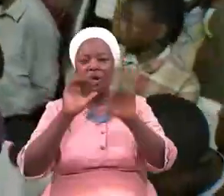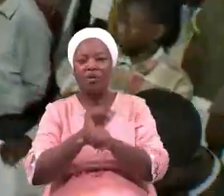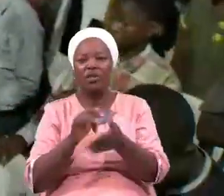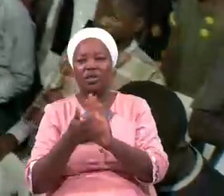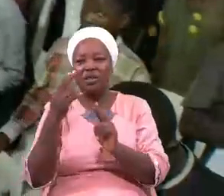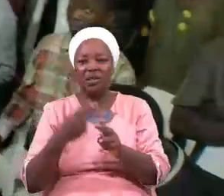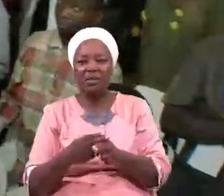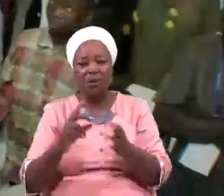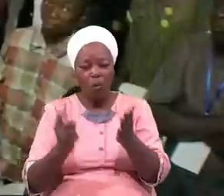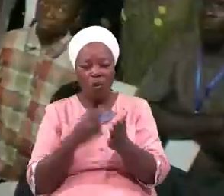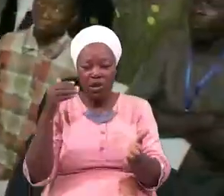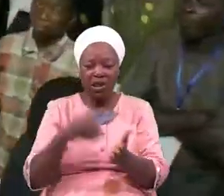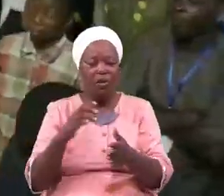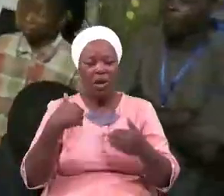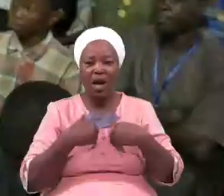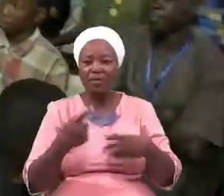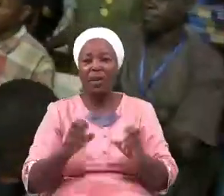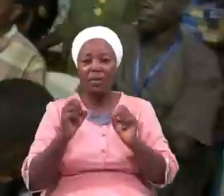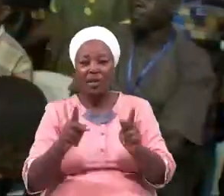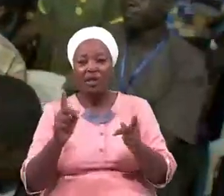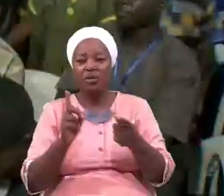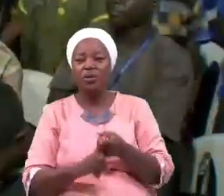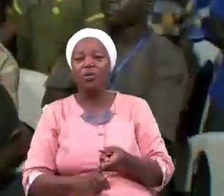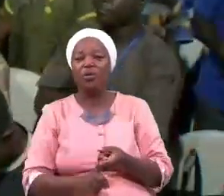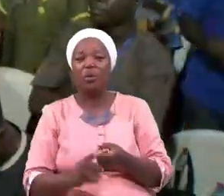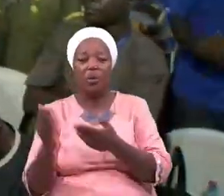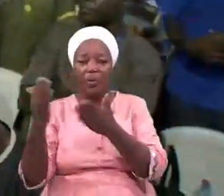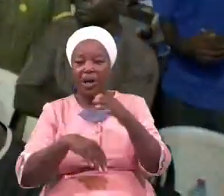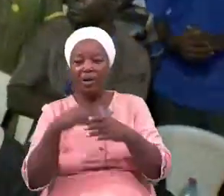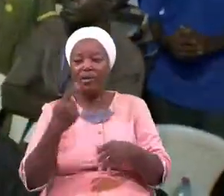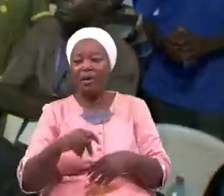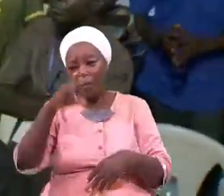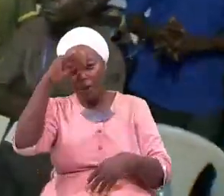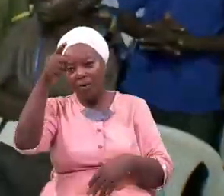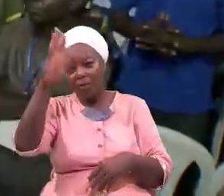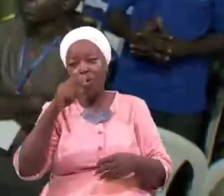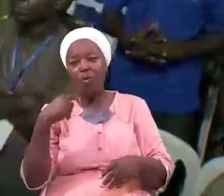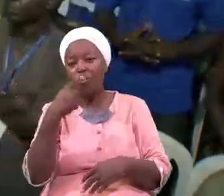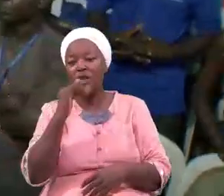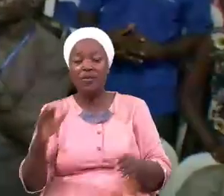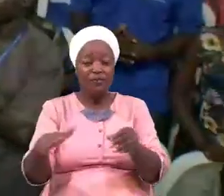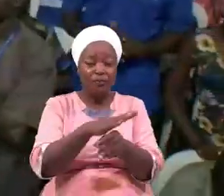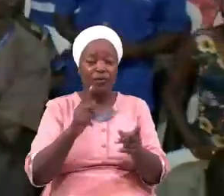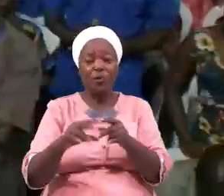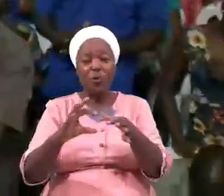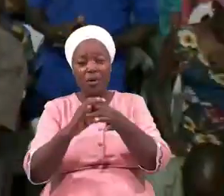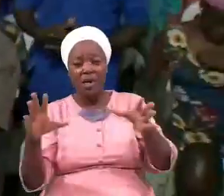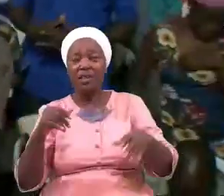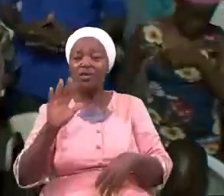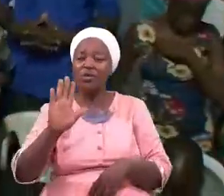have the privilege to call up the man of God who is loaded to release your